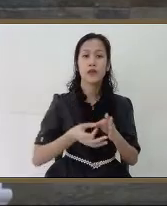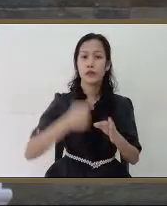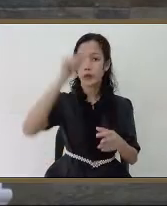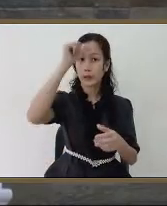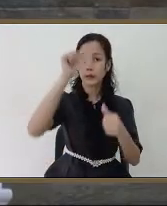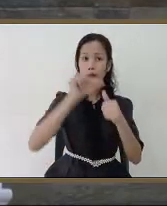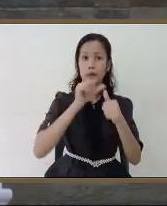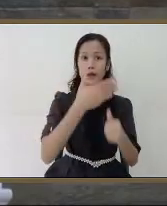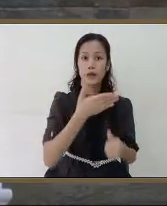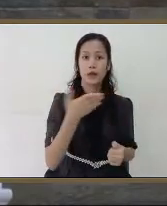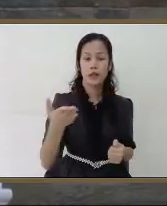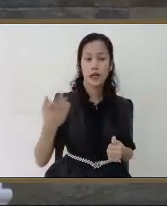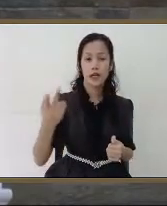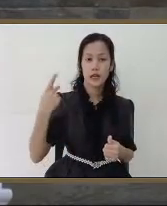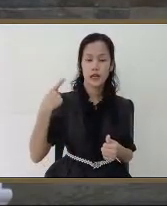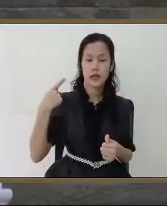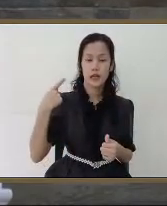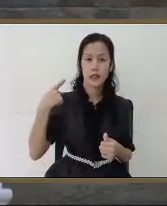they also have